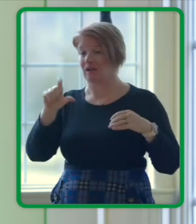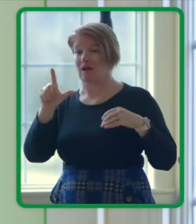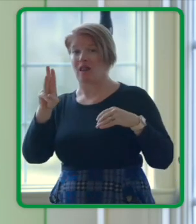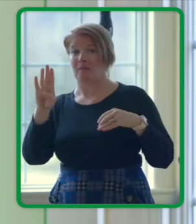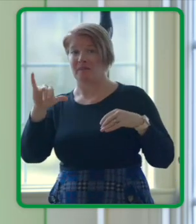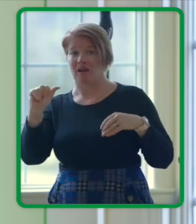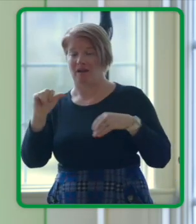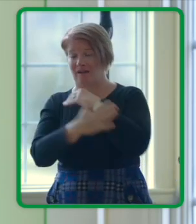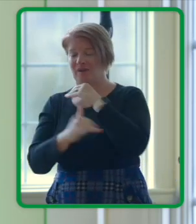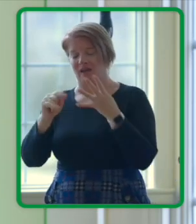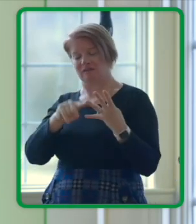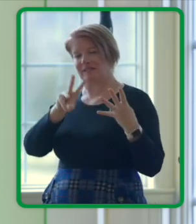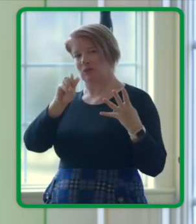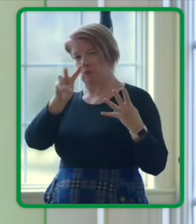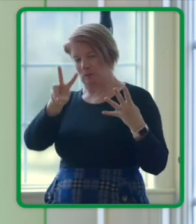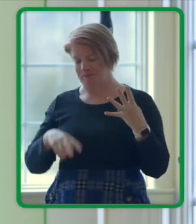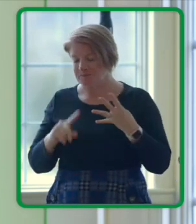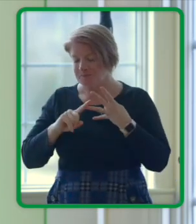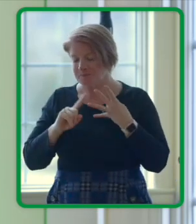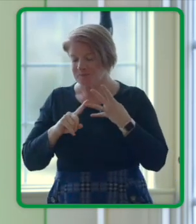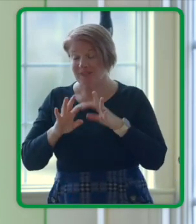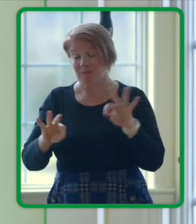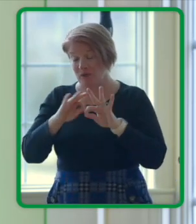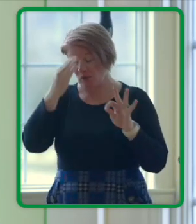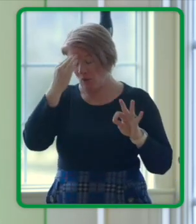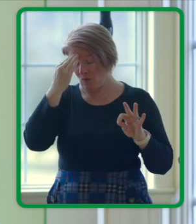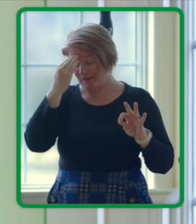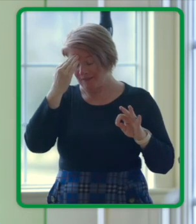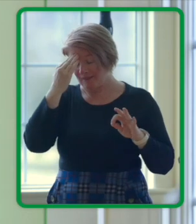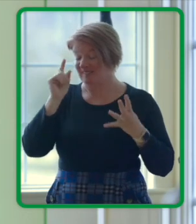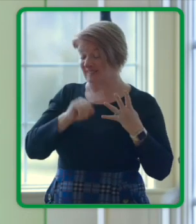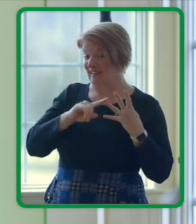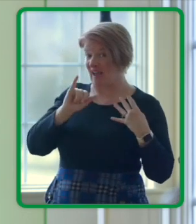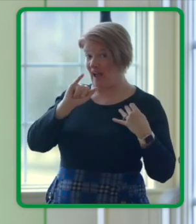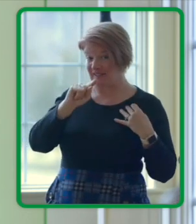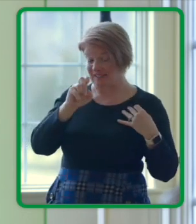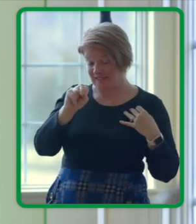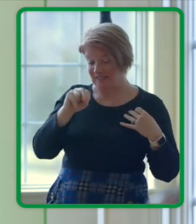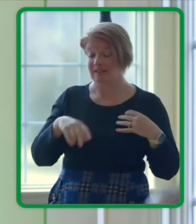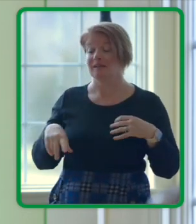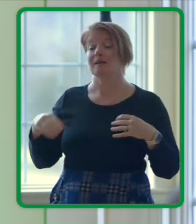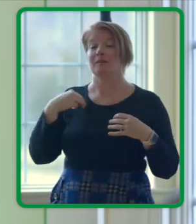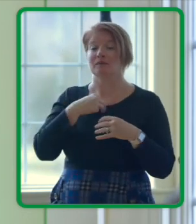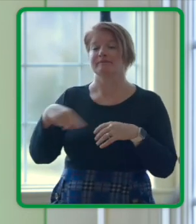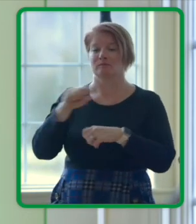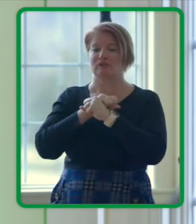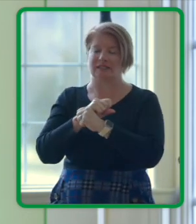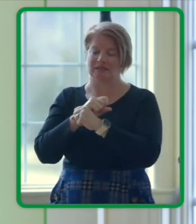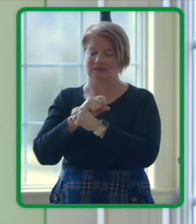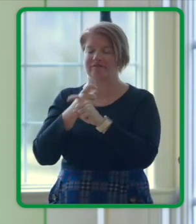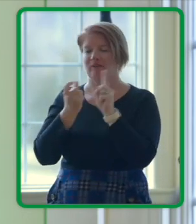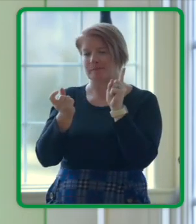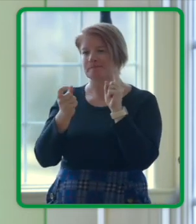602. It's also important to know that thanks to ITINs, these members are protected